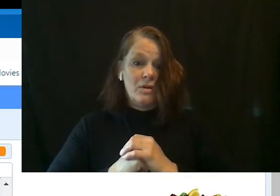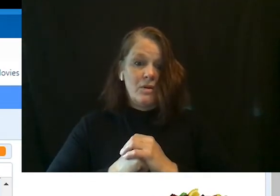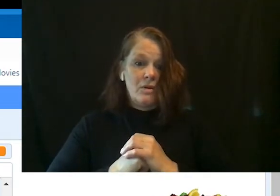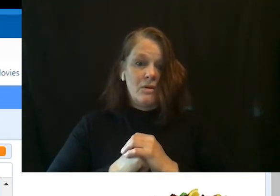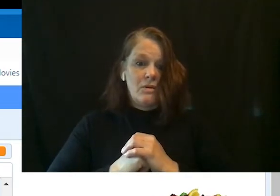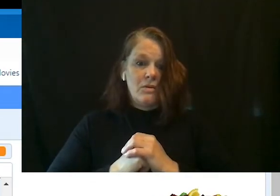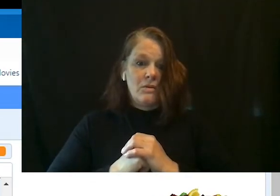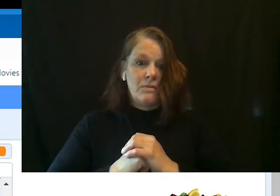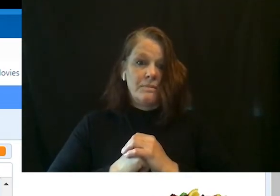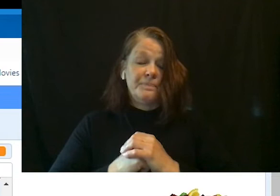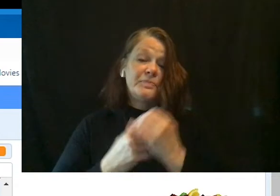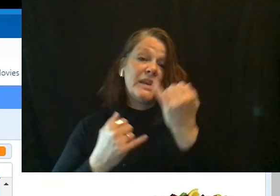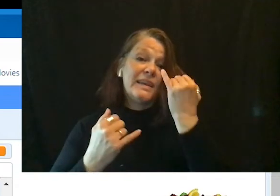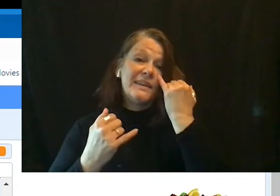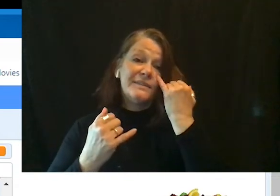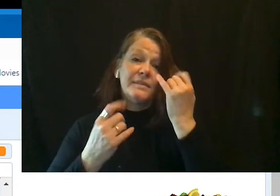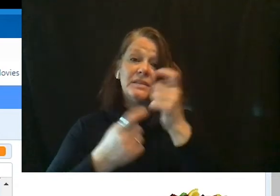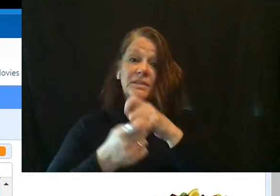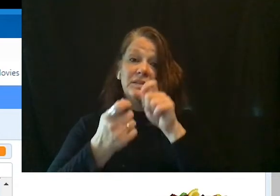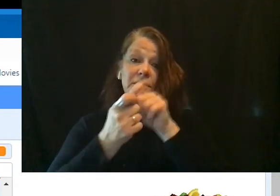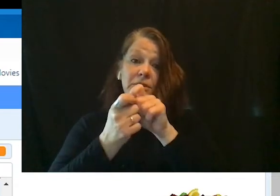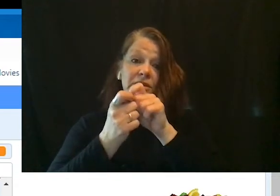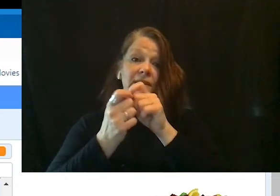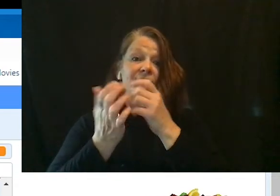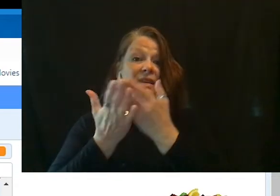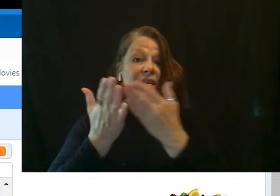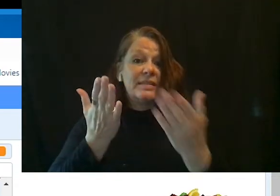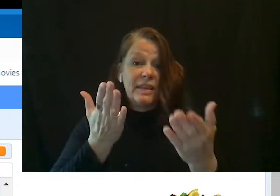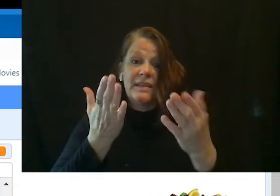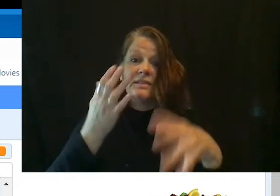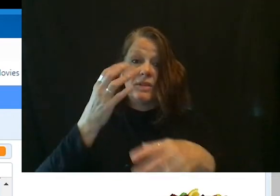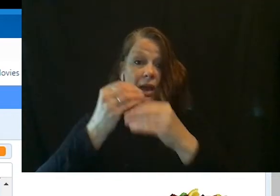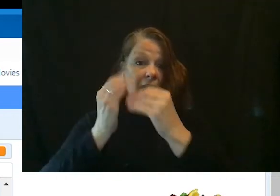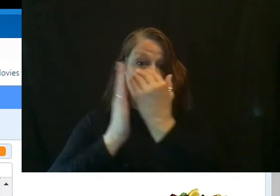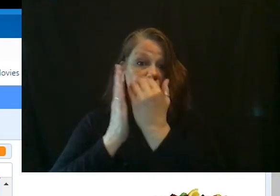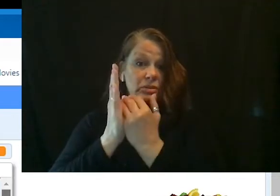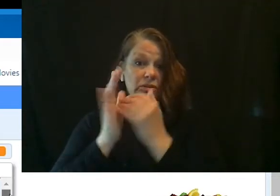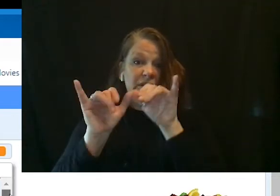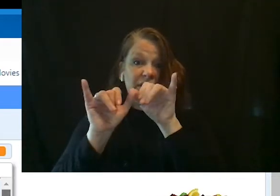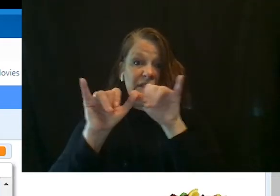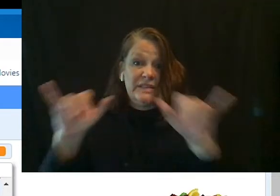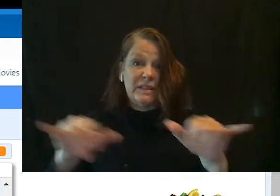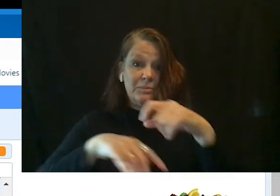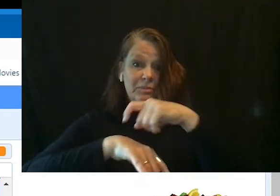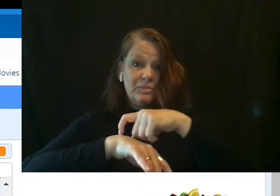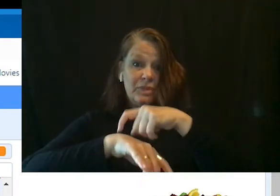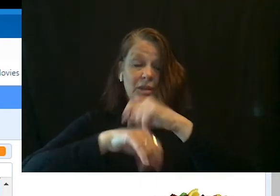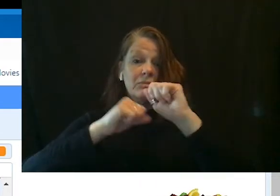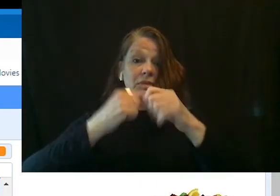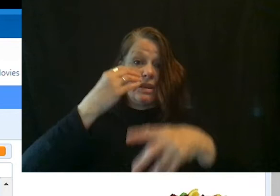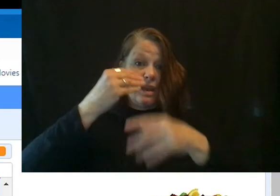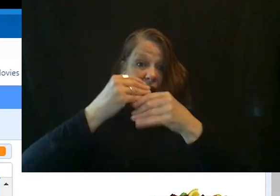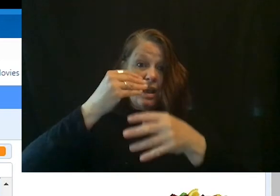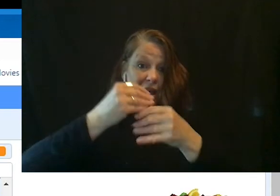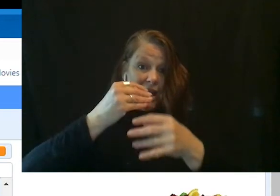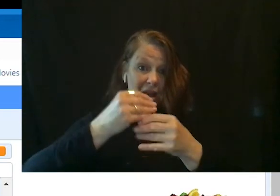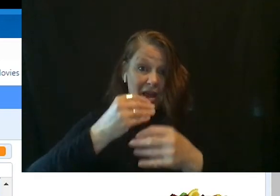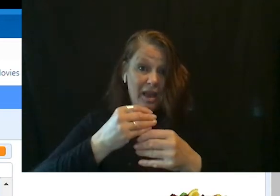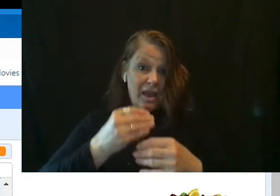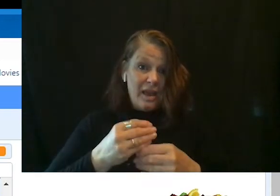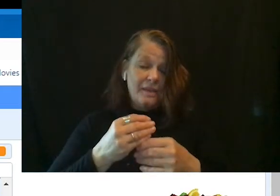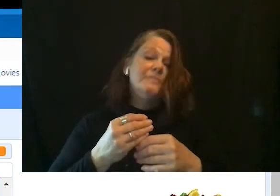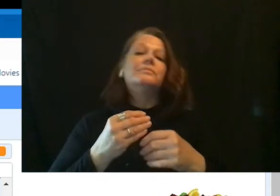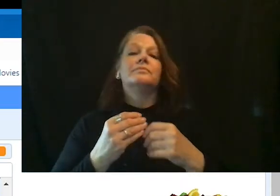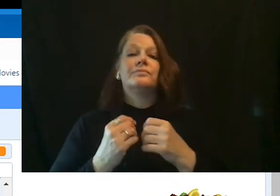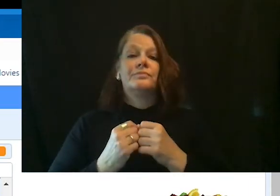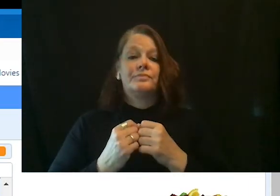So if there were certain things that you want to add to a list and make them do them at the same time, this is a way you could do that. You could add them to the list and you could make